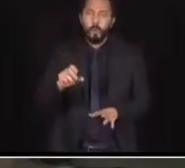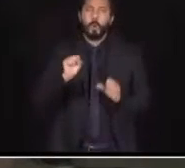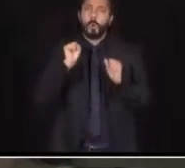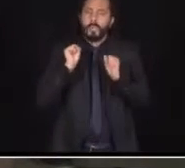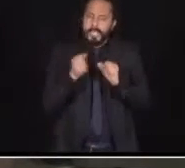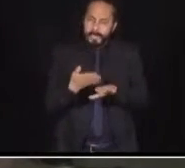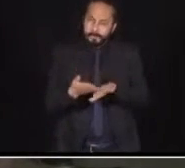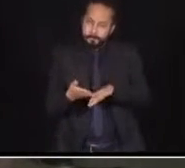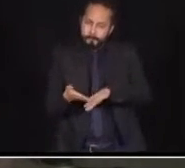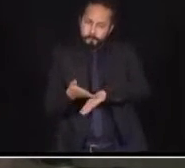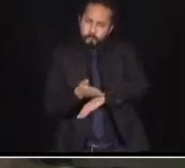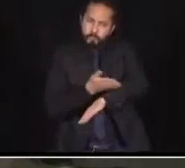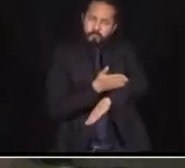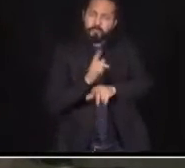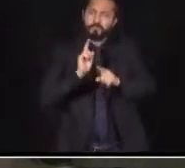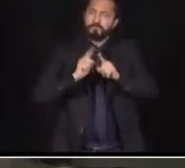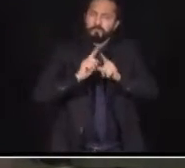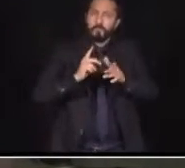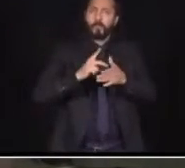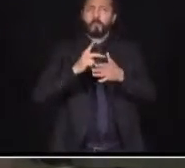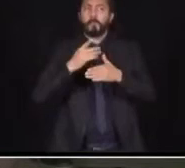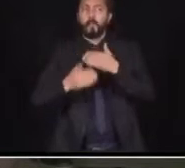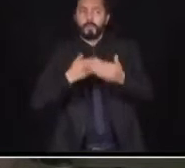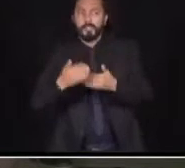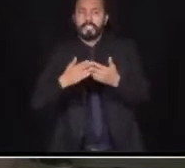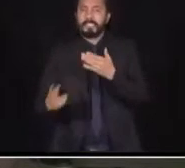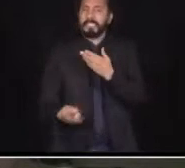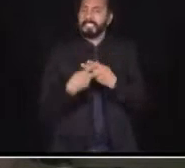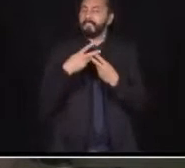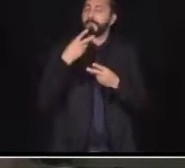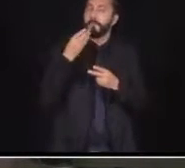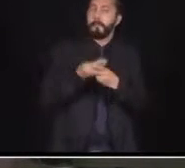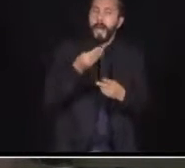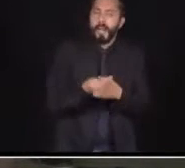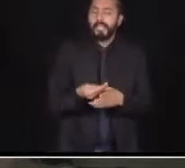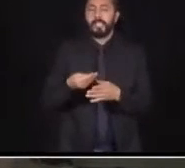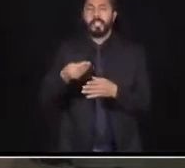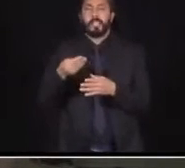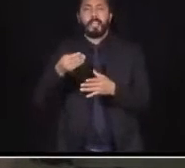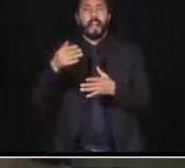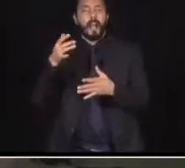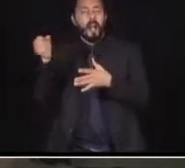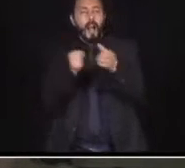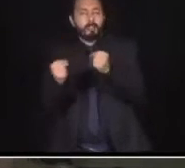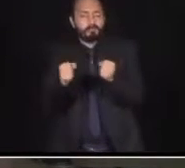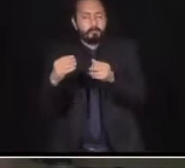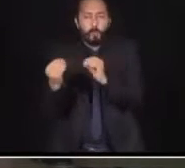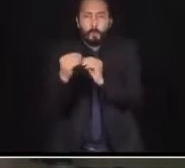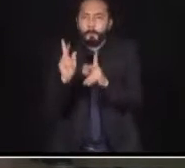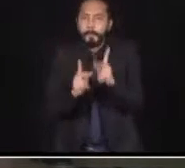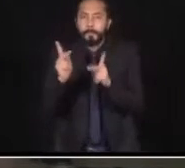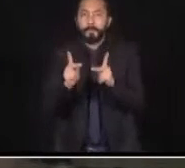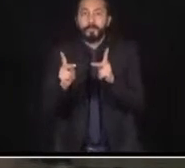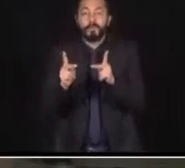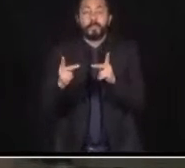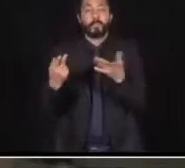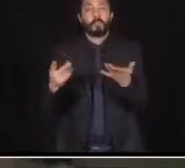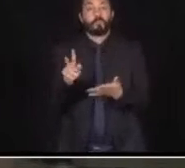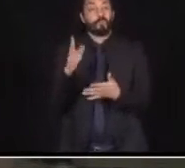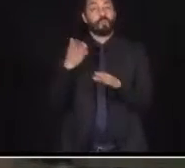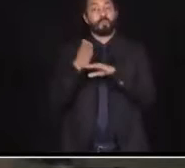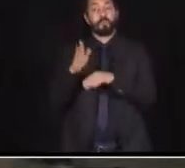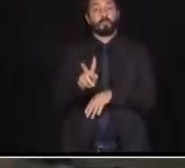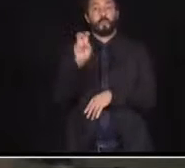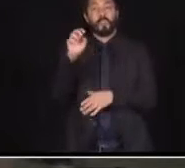at making it attractive for companies to hire more people, which we did. We gained 307,000 jobs. We saw revenues go